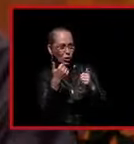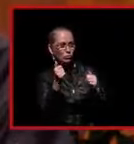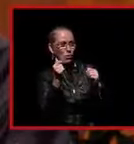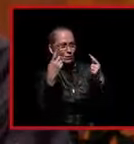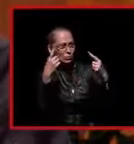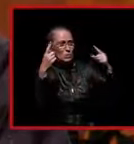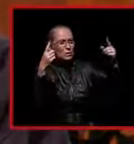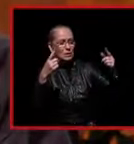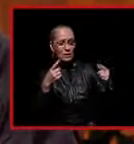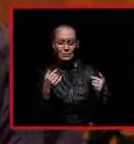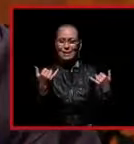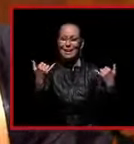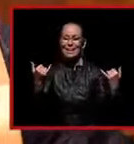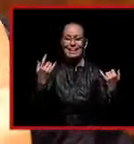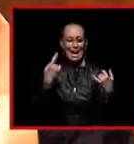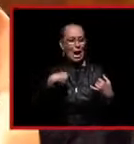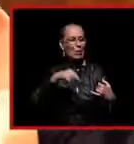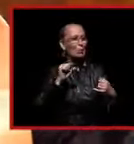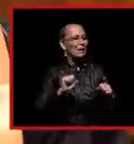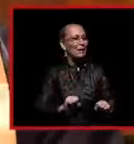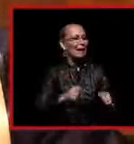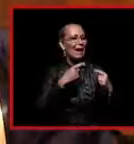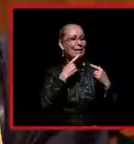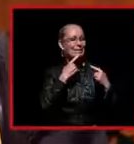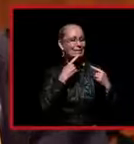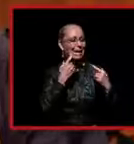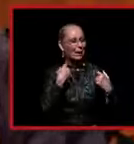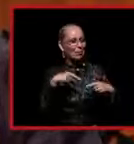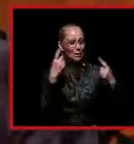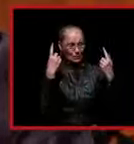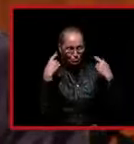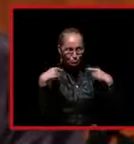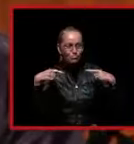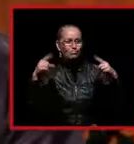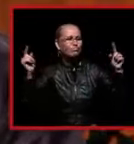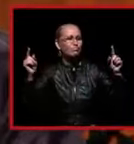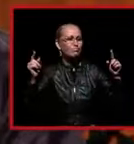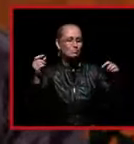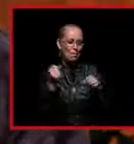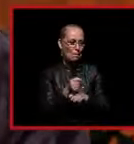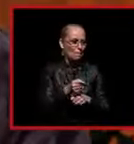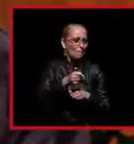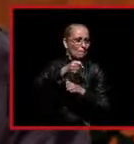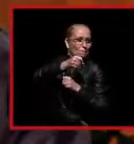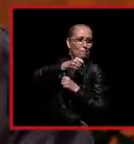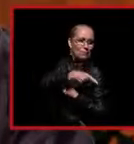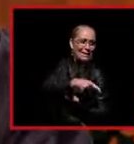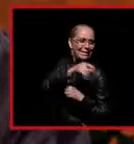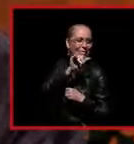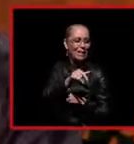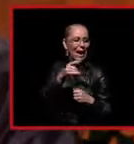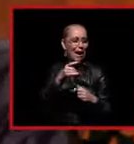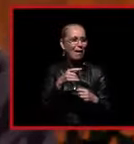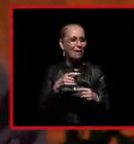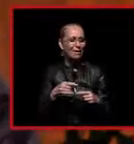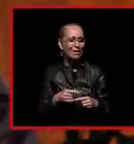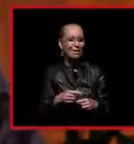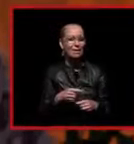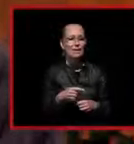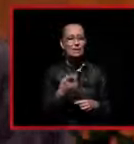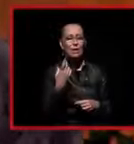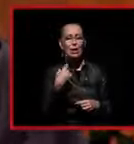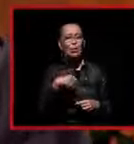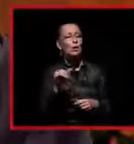overcome. Our accomplishments did not come overnight. Neither did they simply happen in weeks. Like a butterfly, we took a